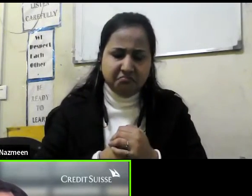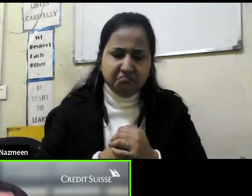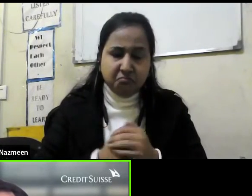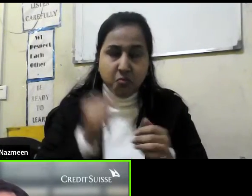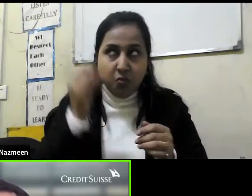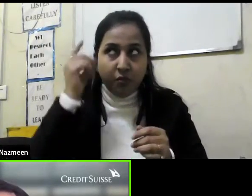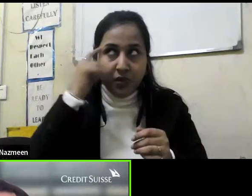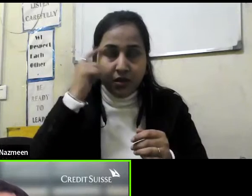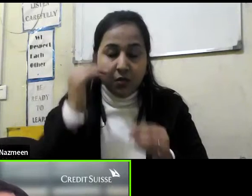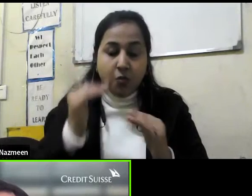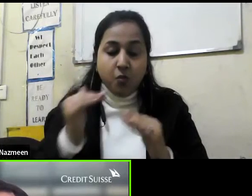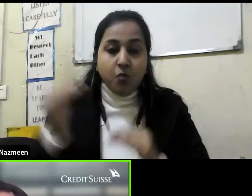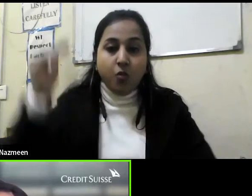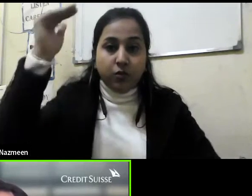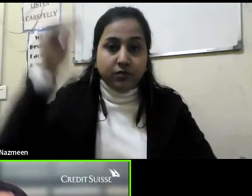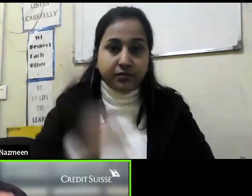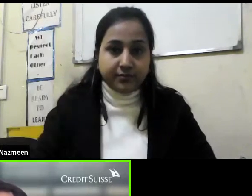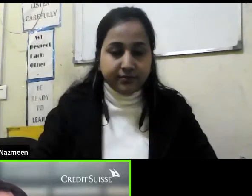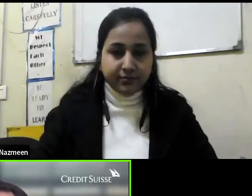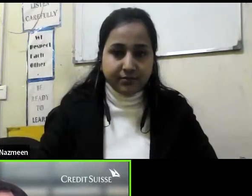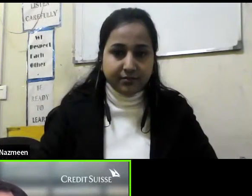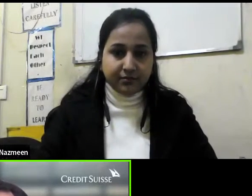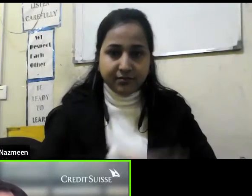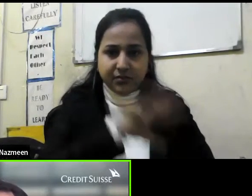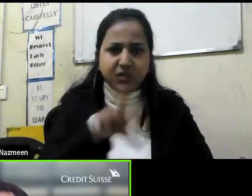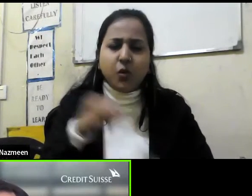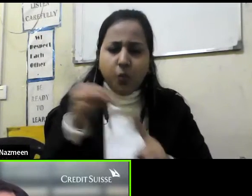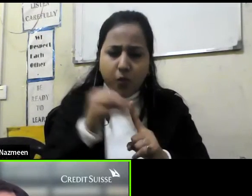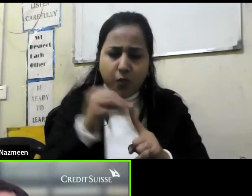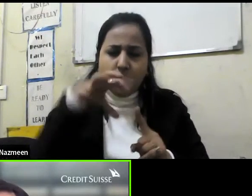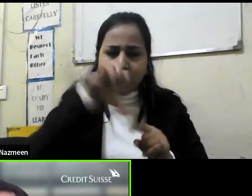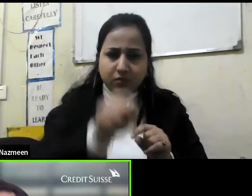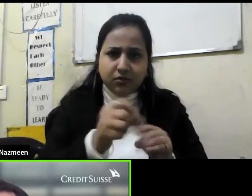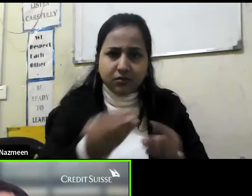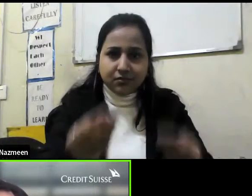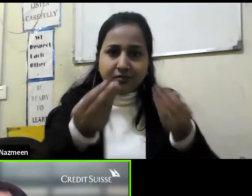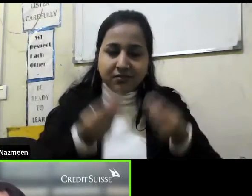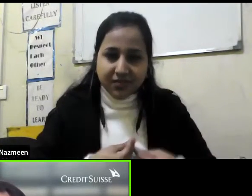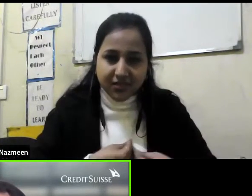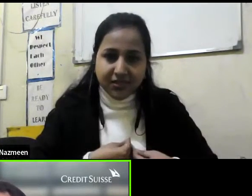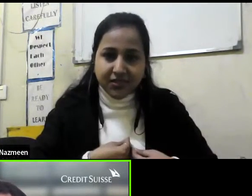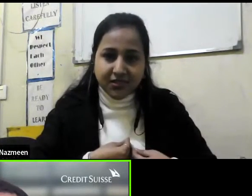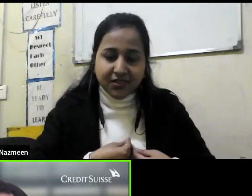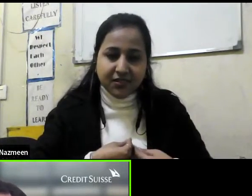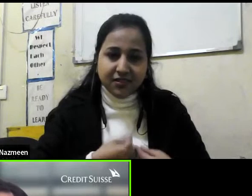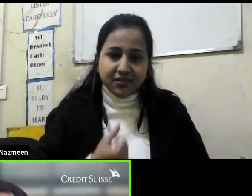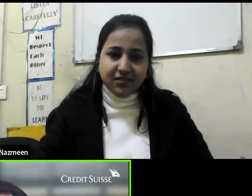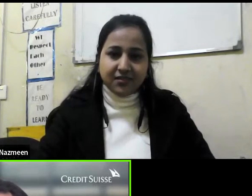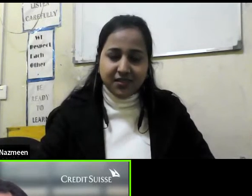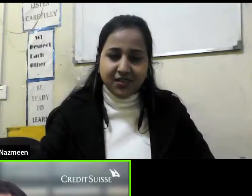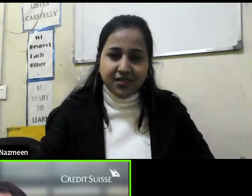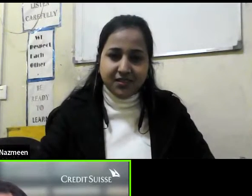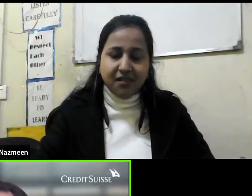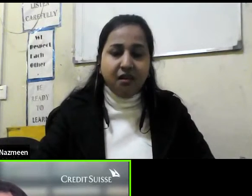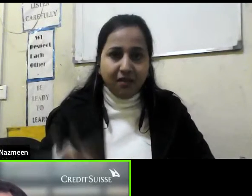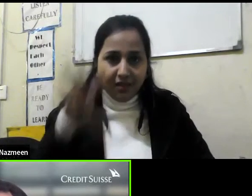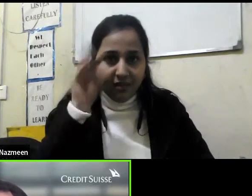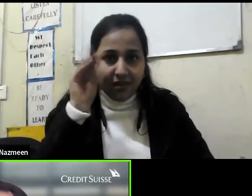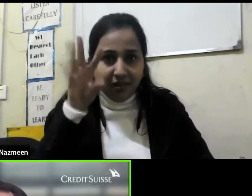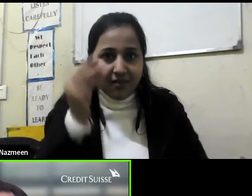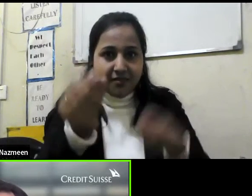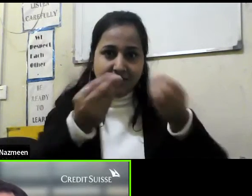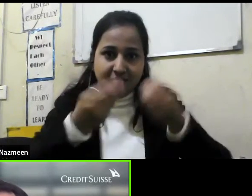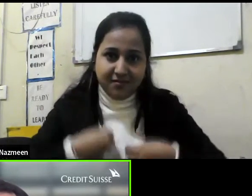closer and giving those opportunities to all of us individuals and also us learning as well.